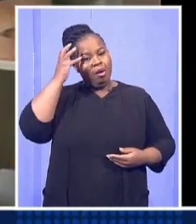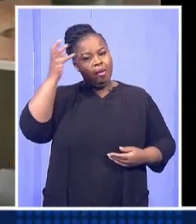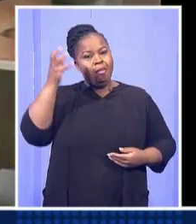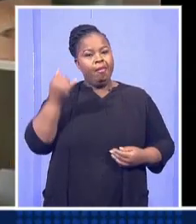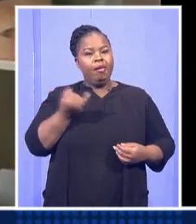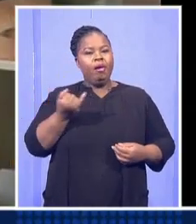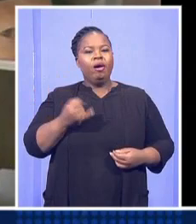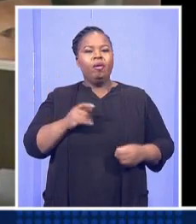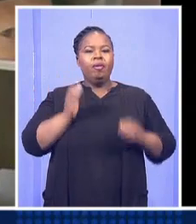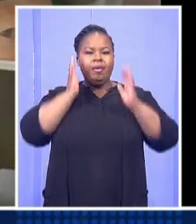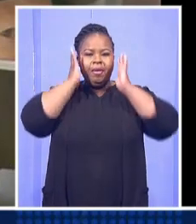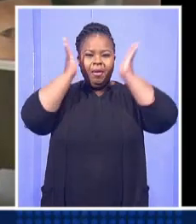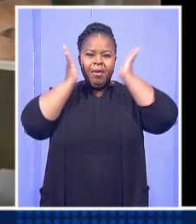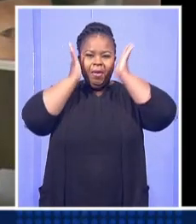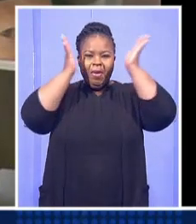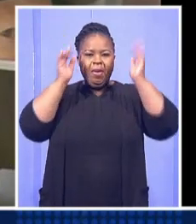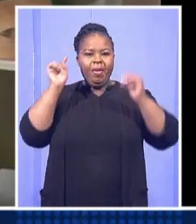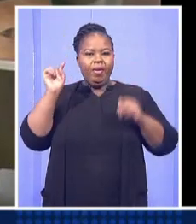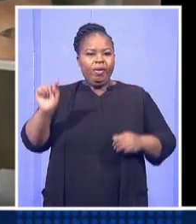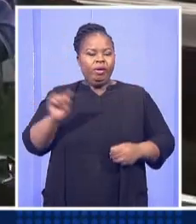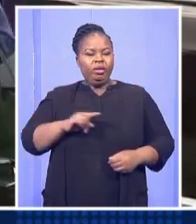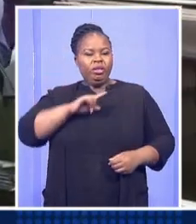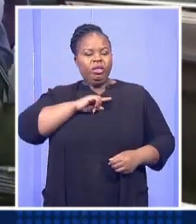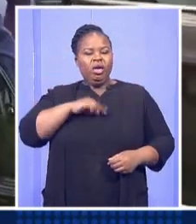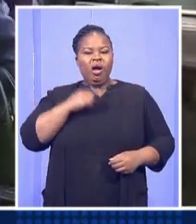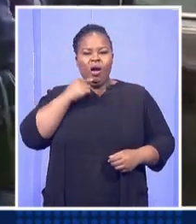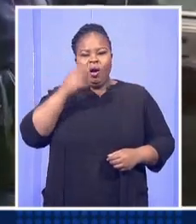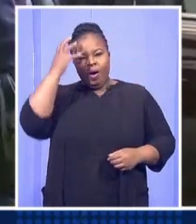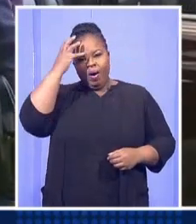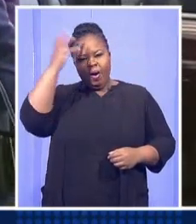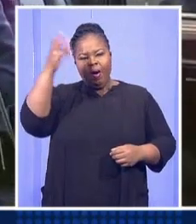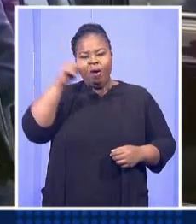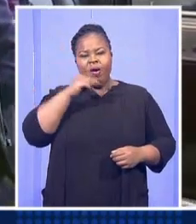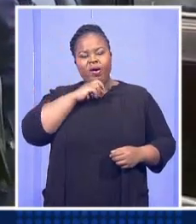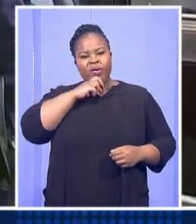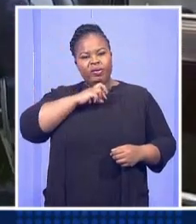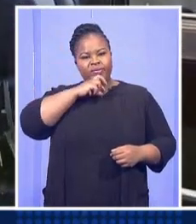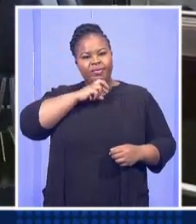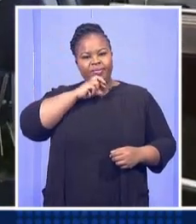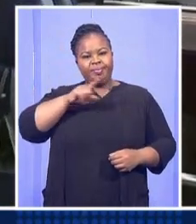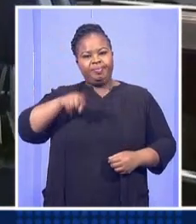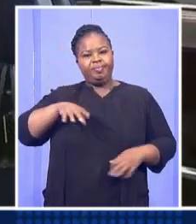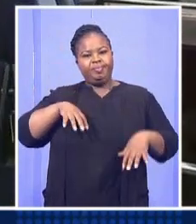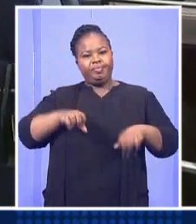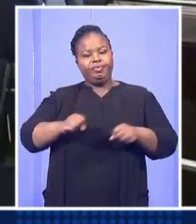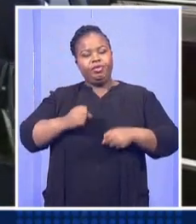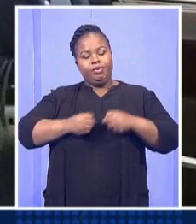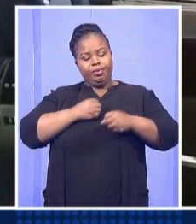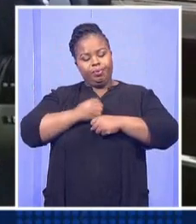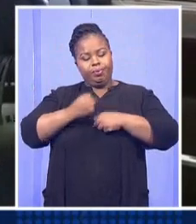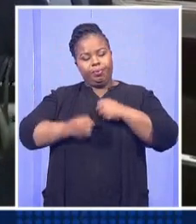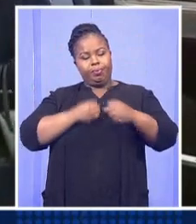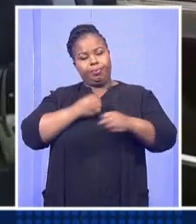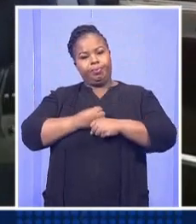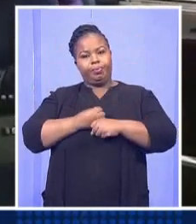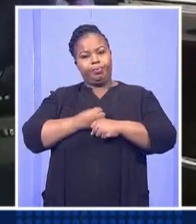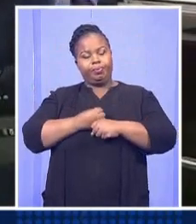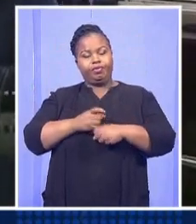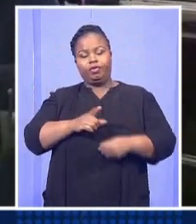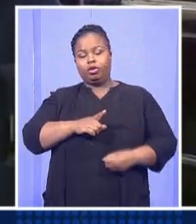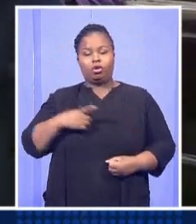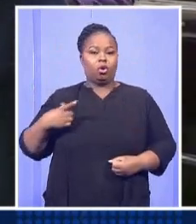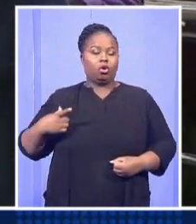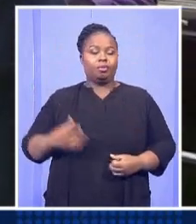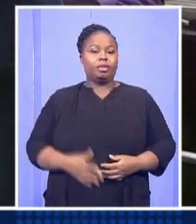of Eswatini, for example, where the monarch reigns supreme even over law and everything.